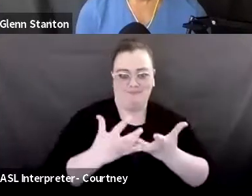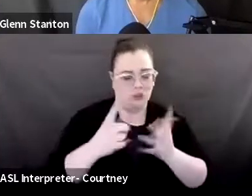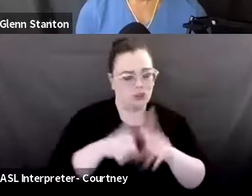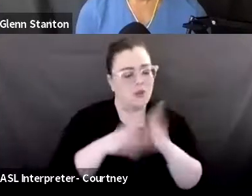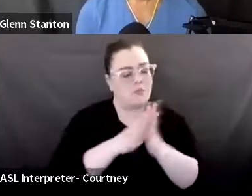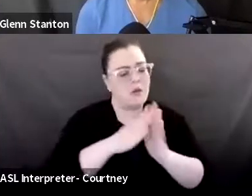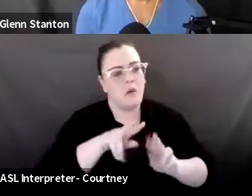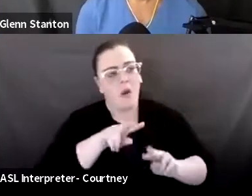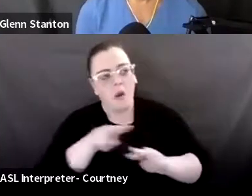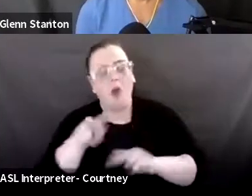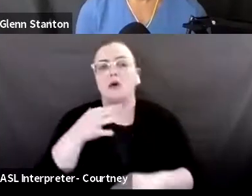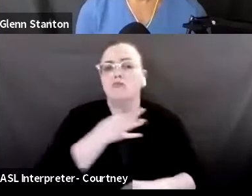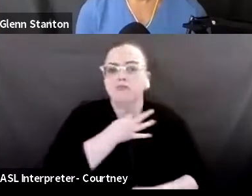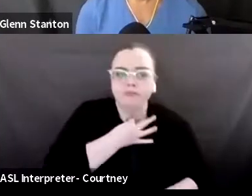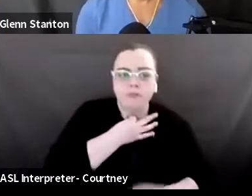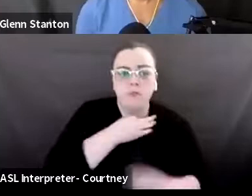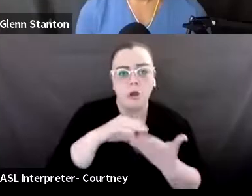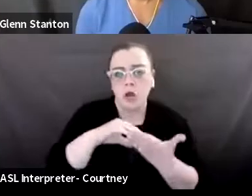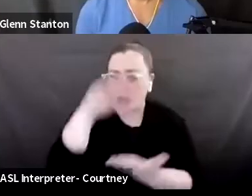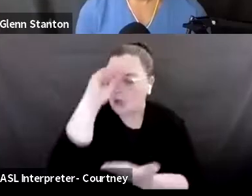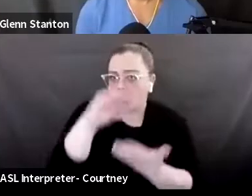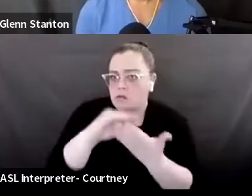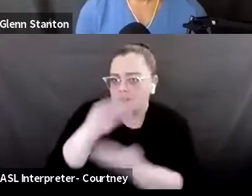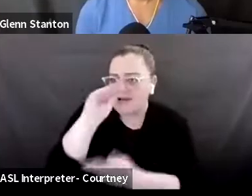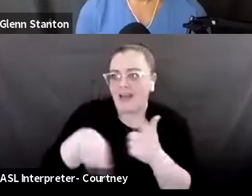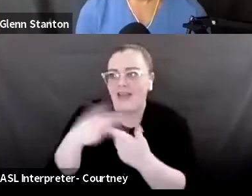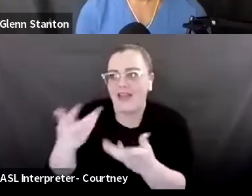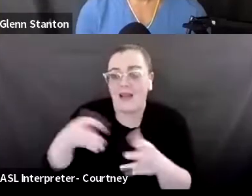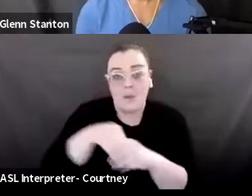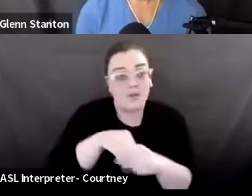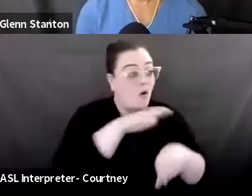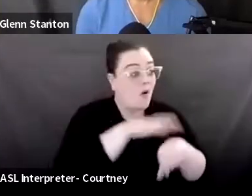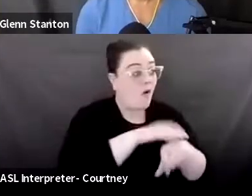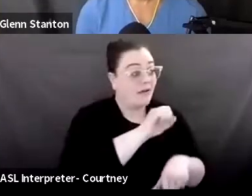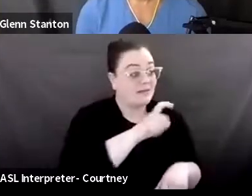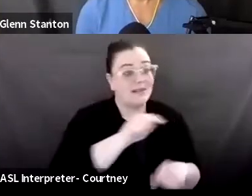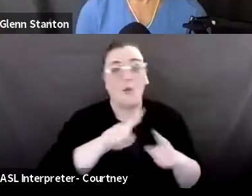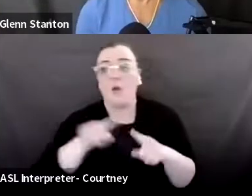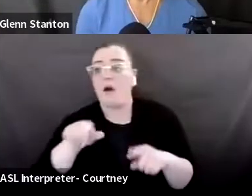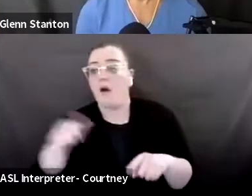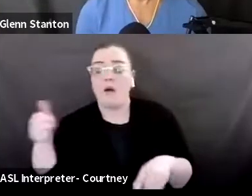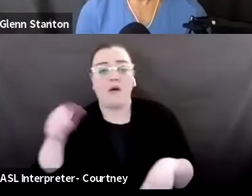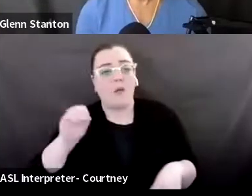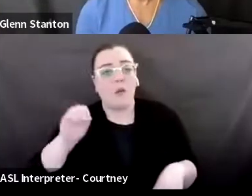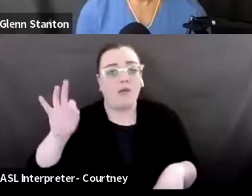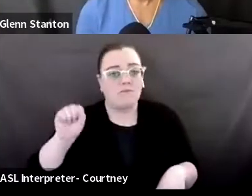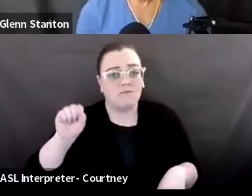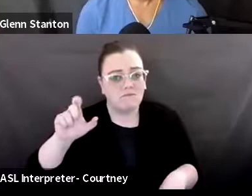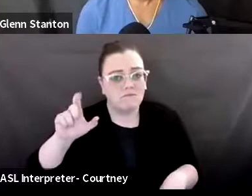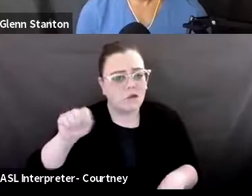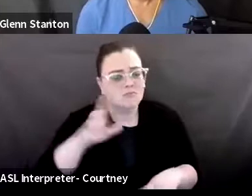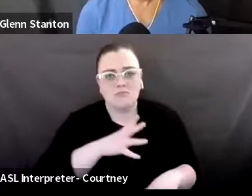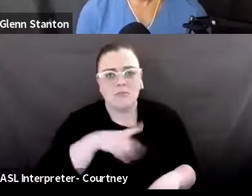and then incorporating these things that we learn. So whether it's onset or offset, having the posture and the mindset of wanting to know